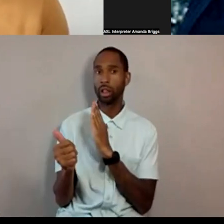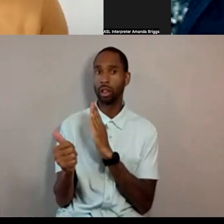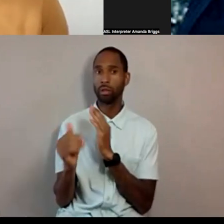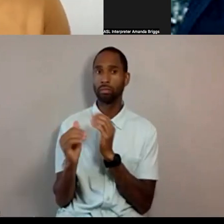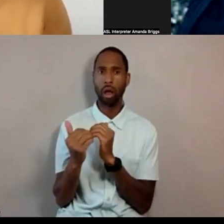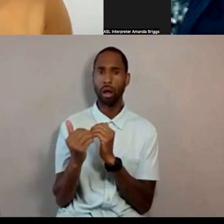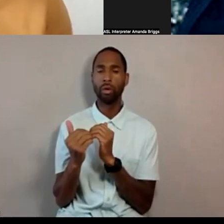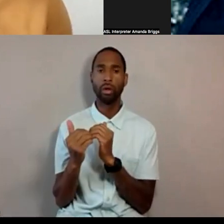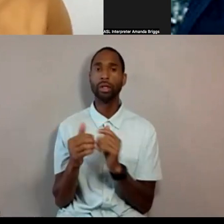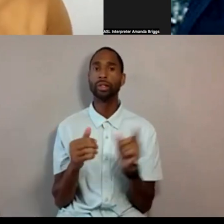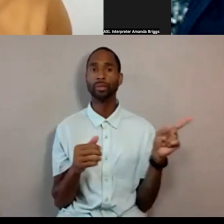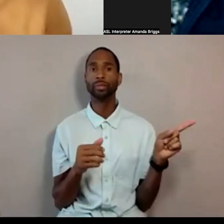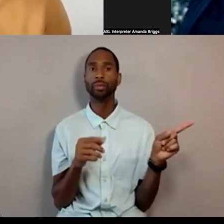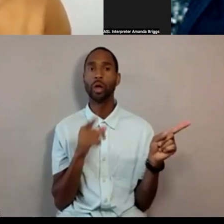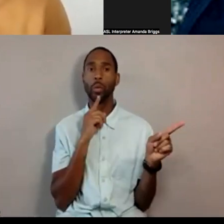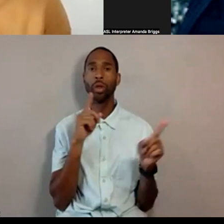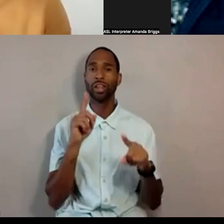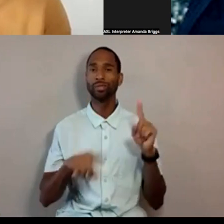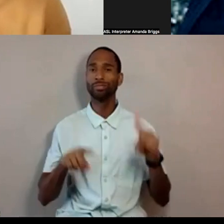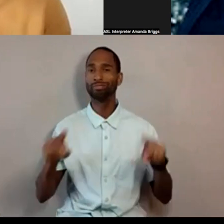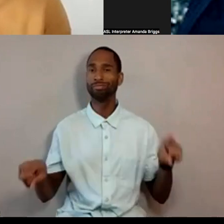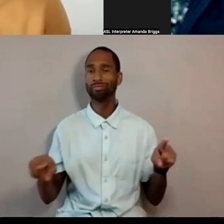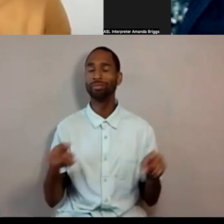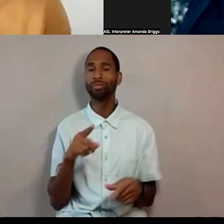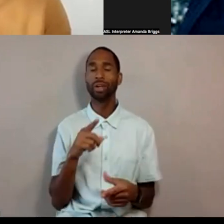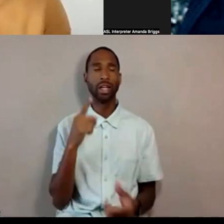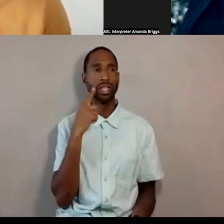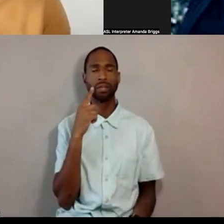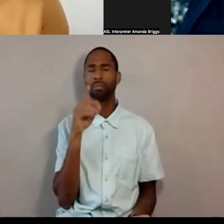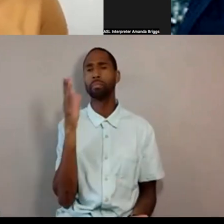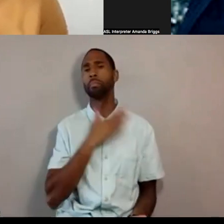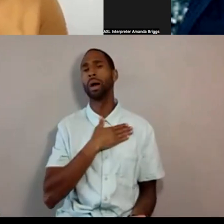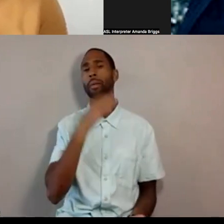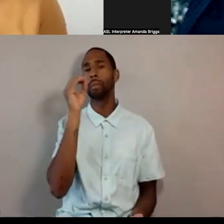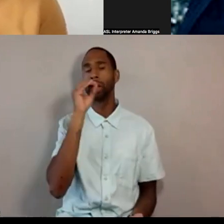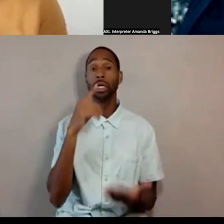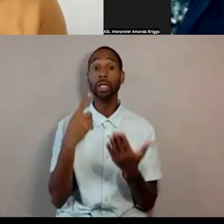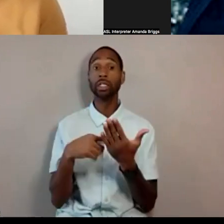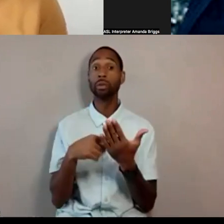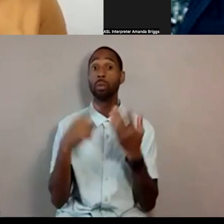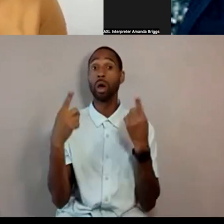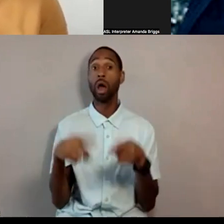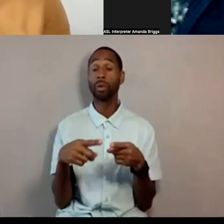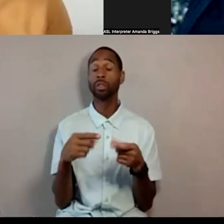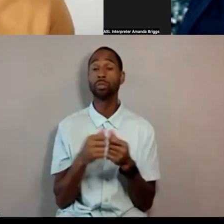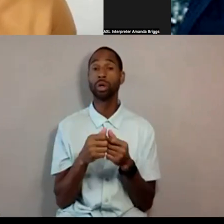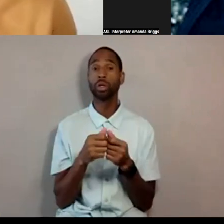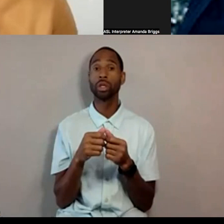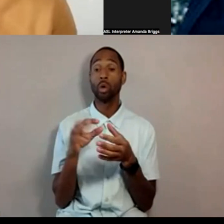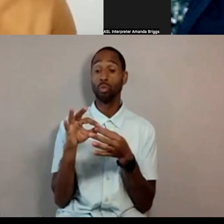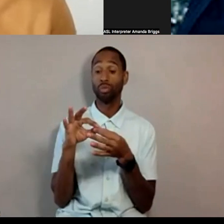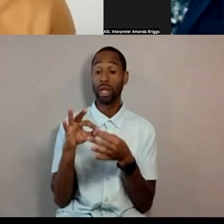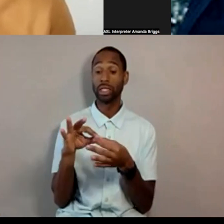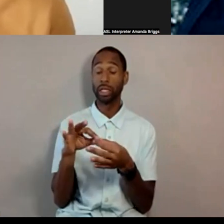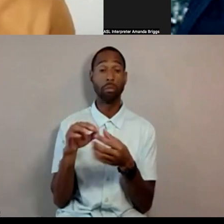think that really varies. I think that sometimes what happens in relationships,